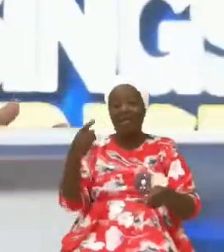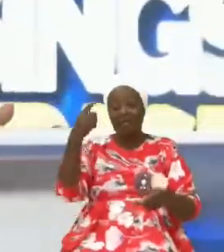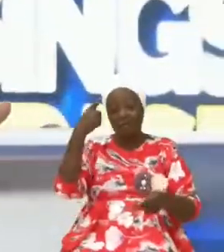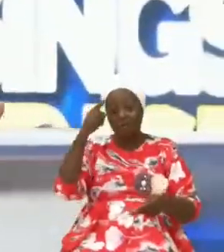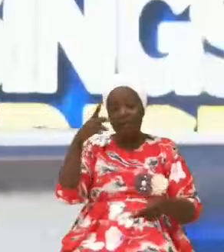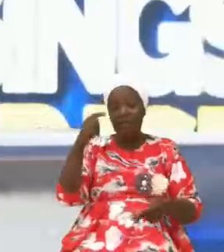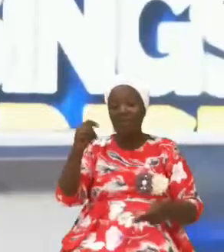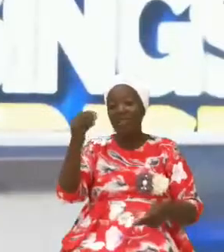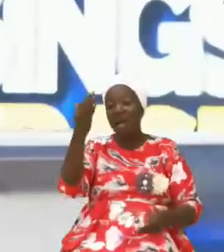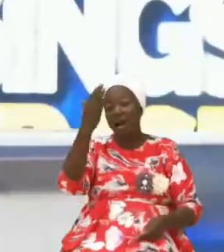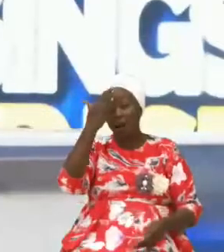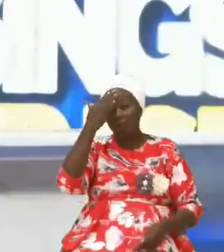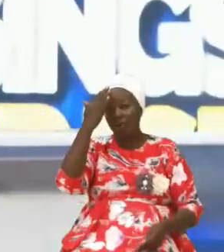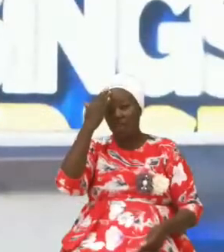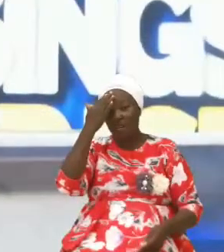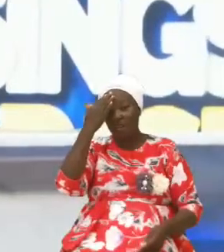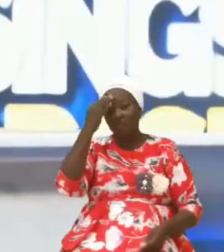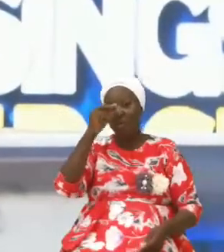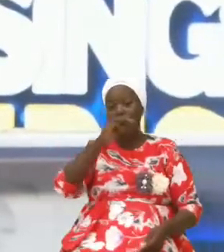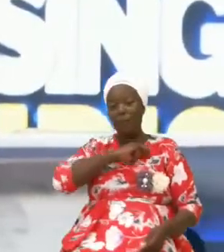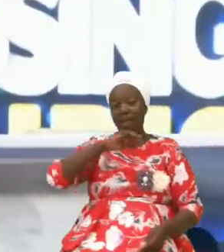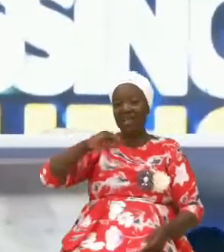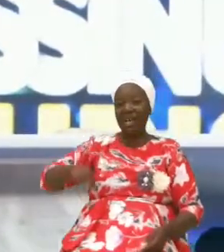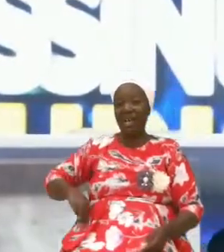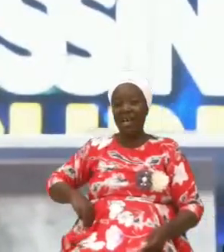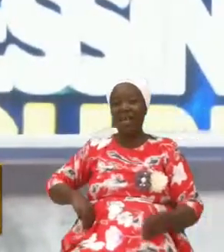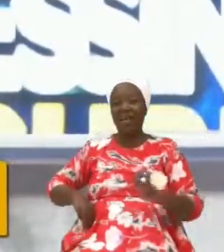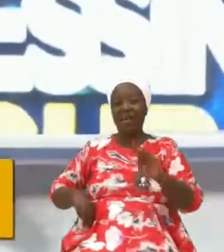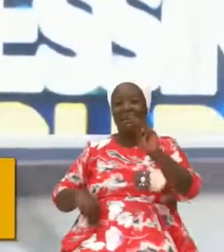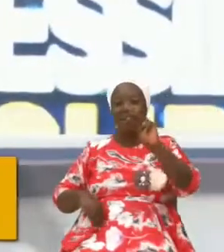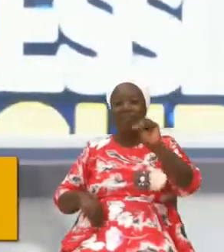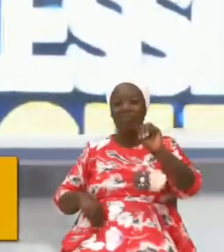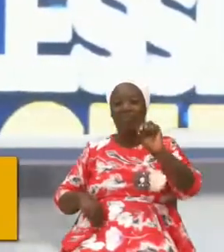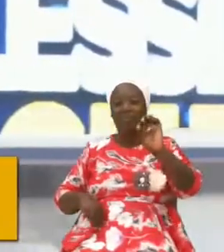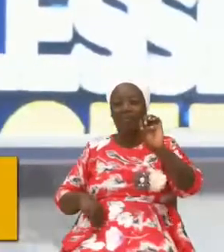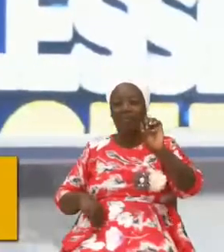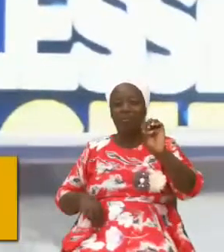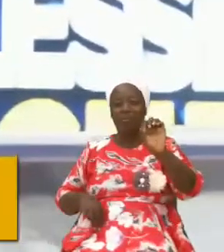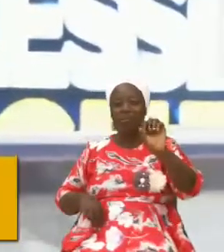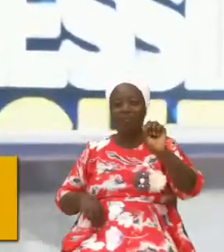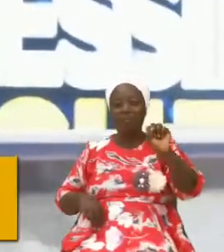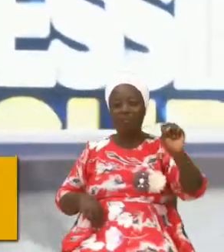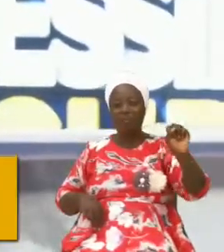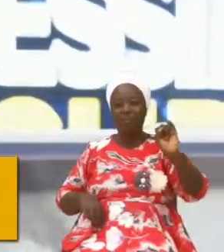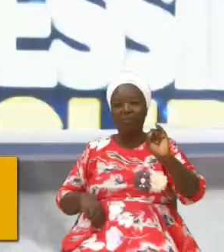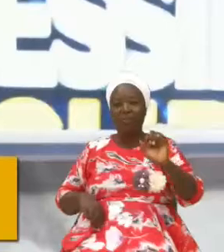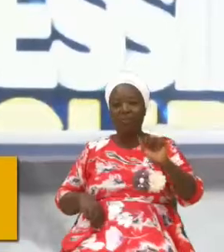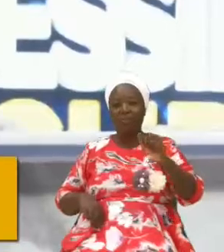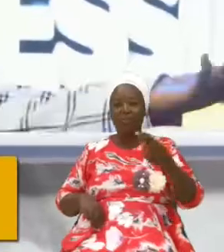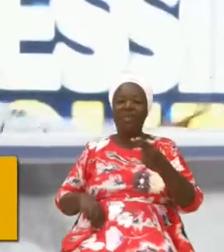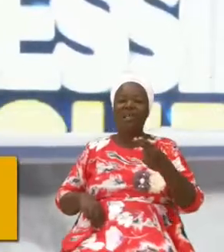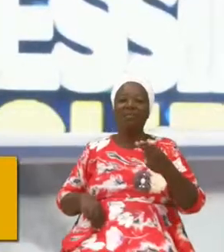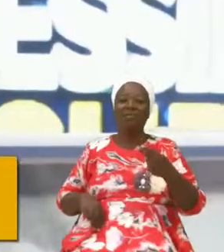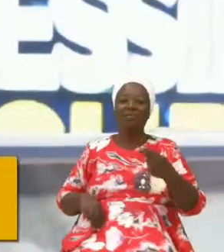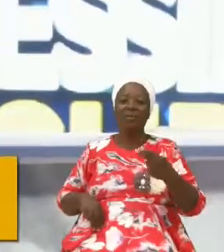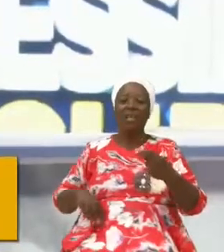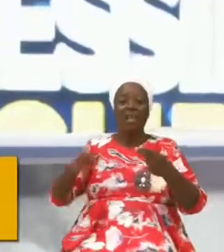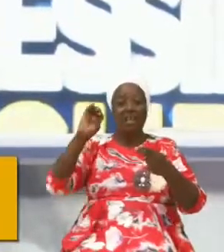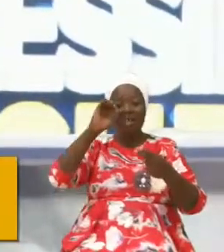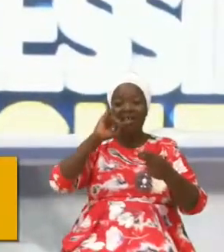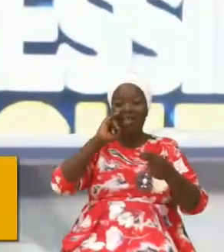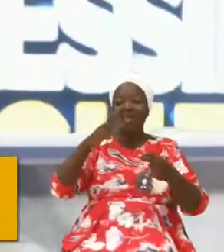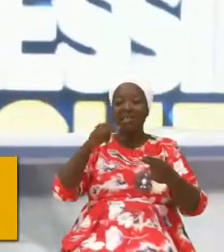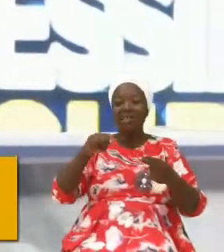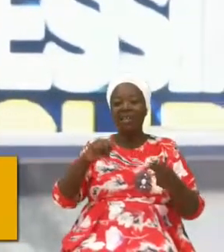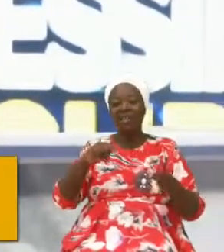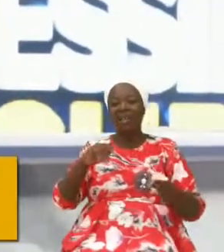Supernatural supply from the acknowledged Messiah. He is the Messiah. That means he is the